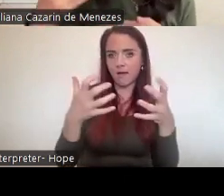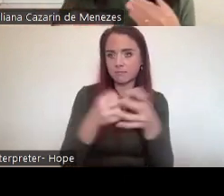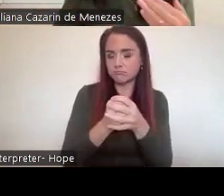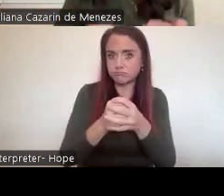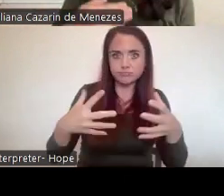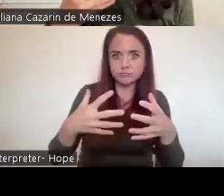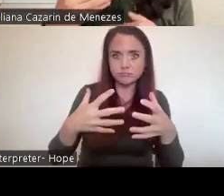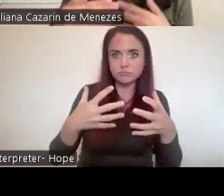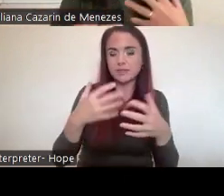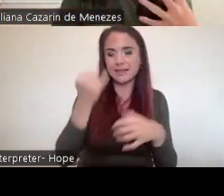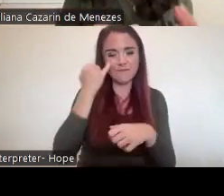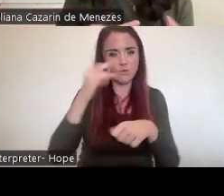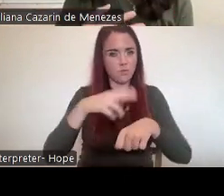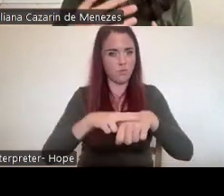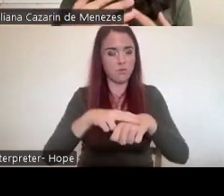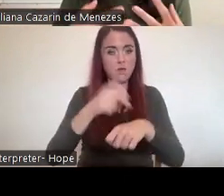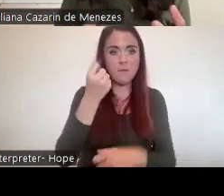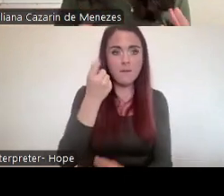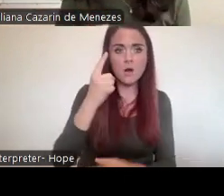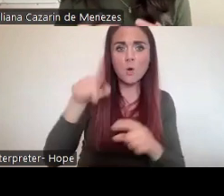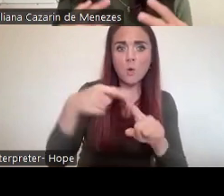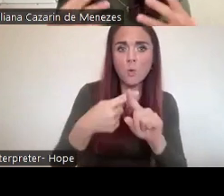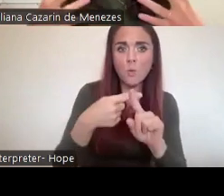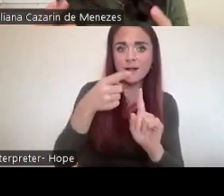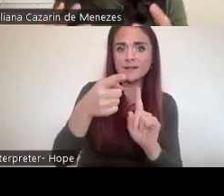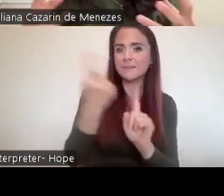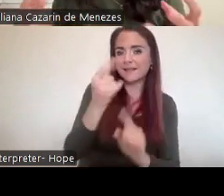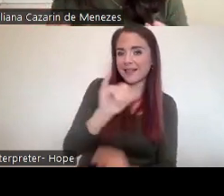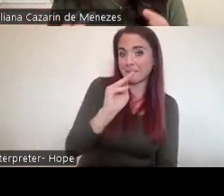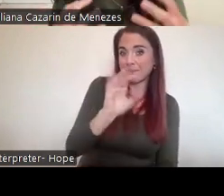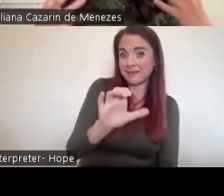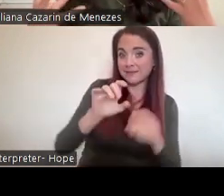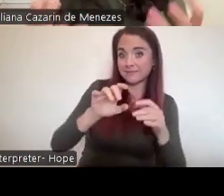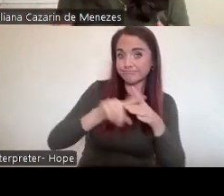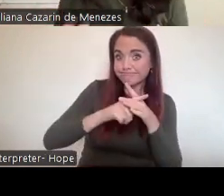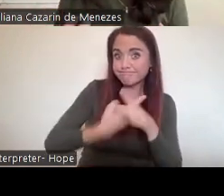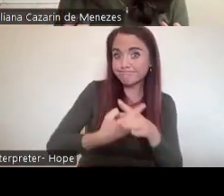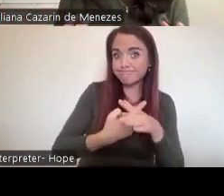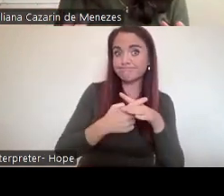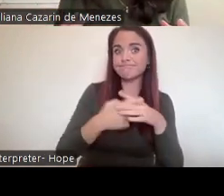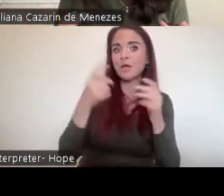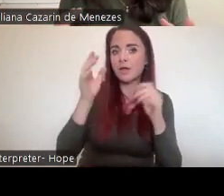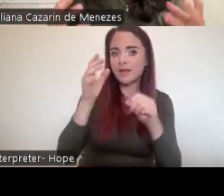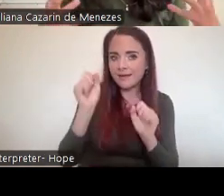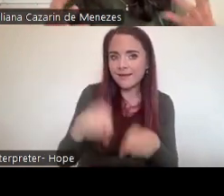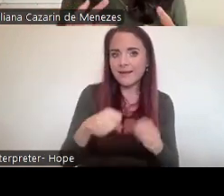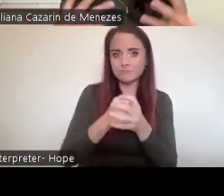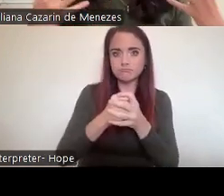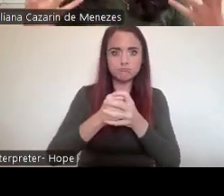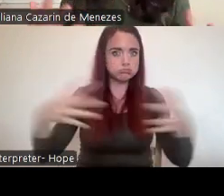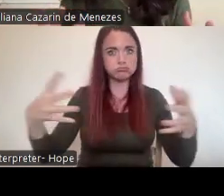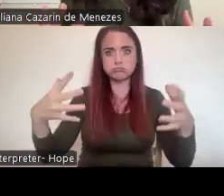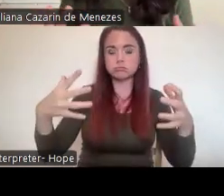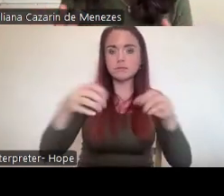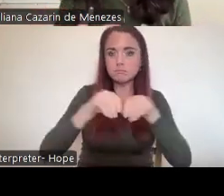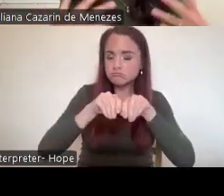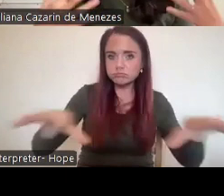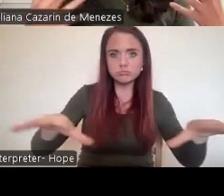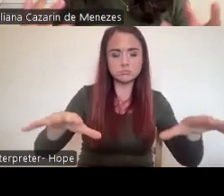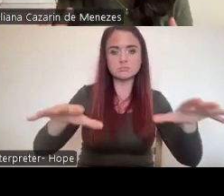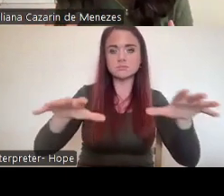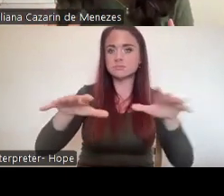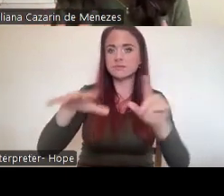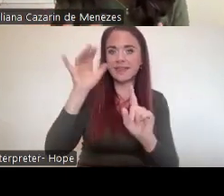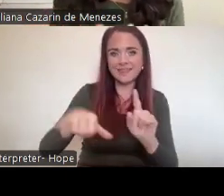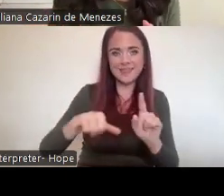when an oncogene is activated as MIC, they can gain proliferative capacity, which is an